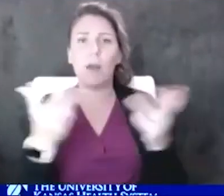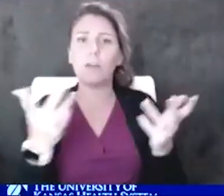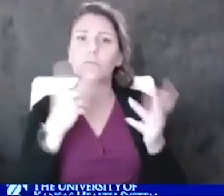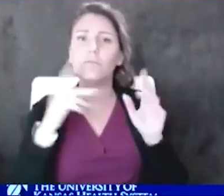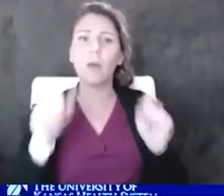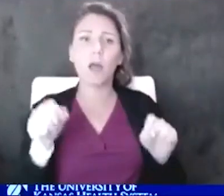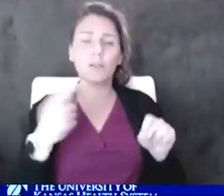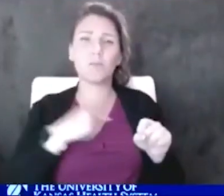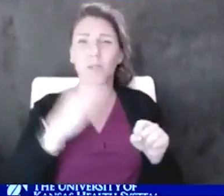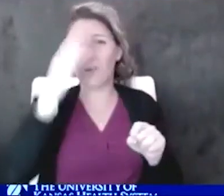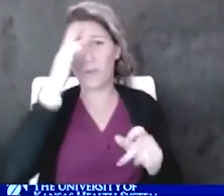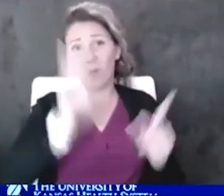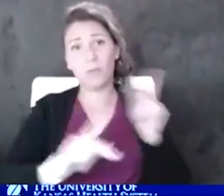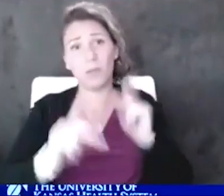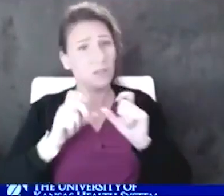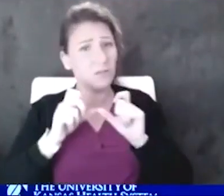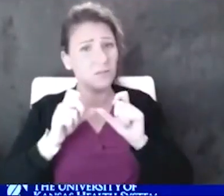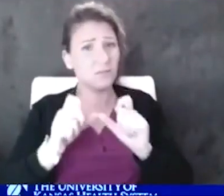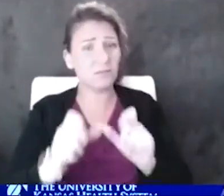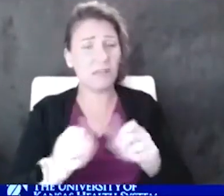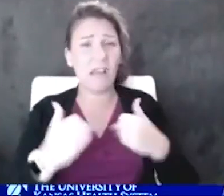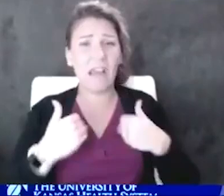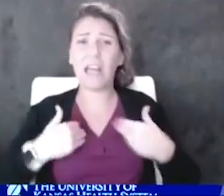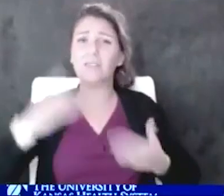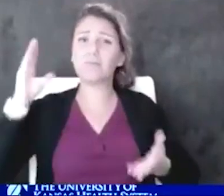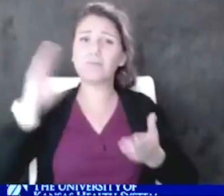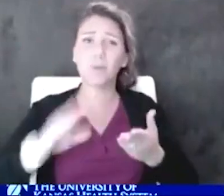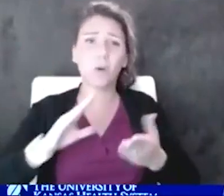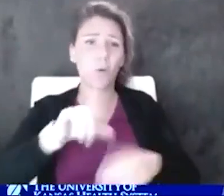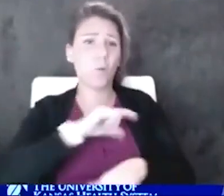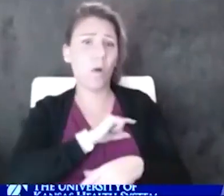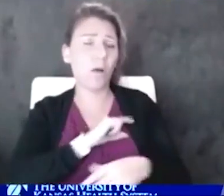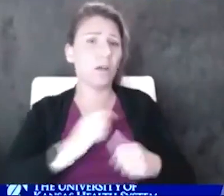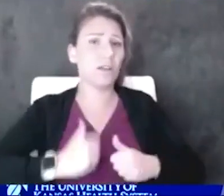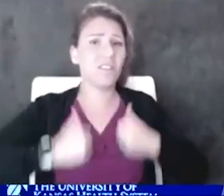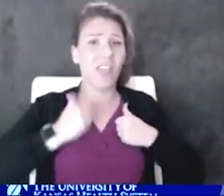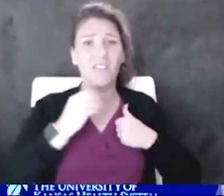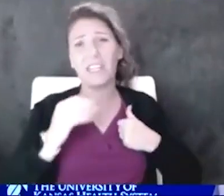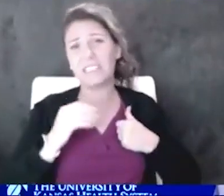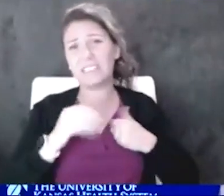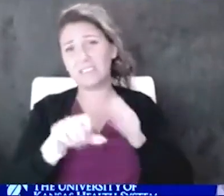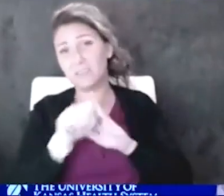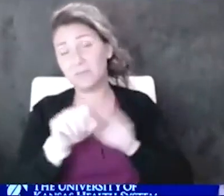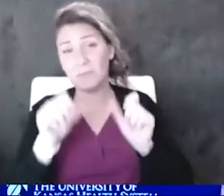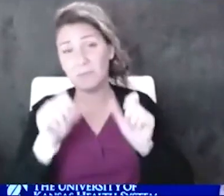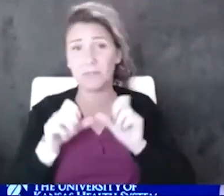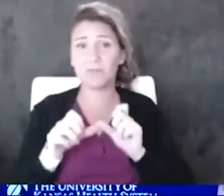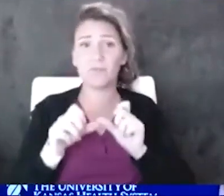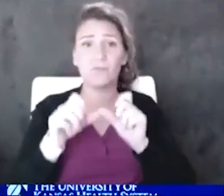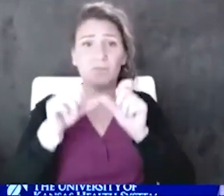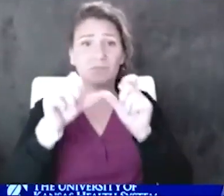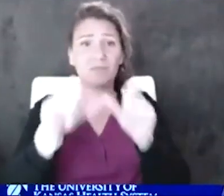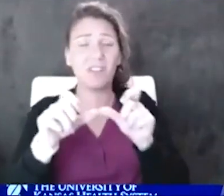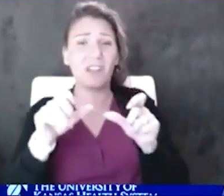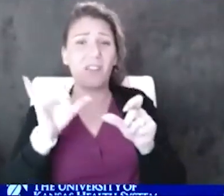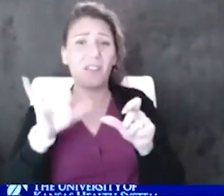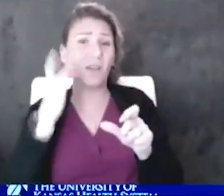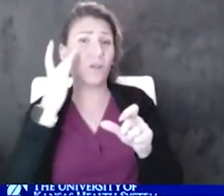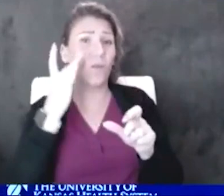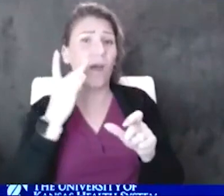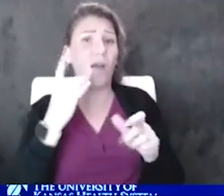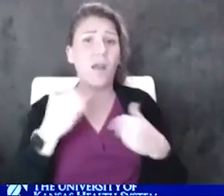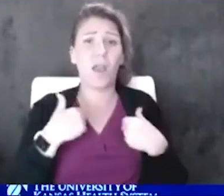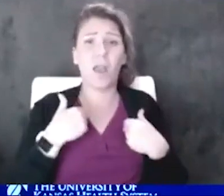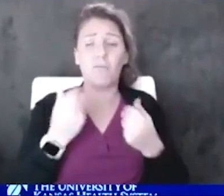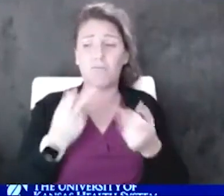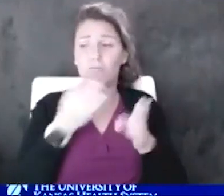have decreased quality of life and symptoms that can persist, and that's why we have instituted our multidisciplinary